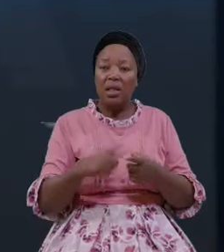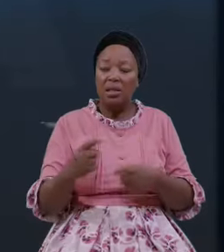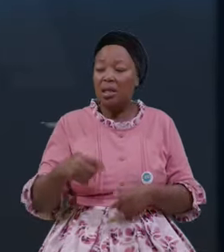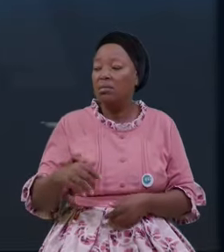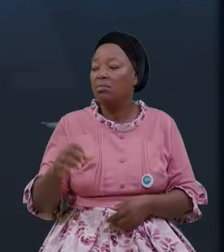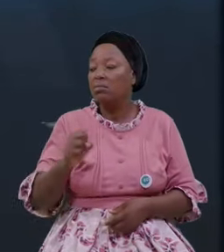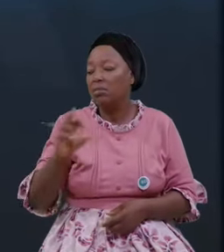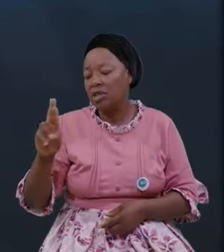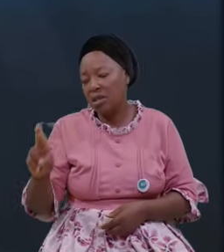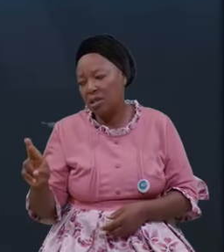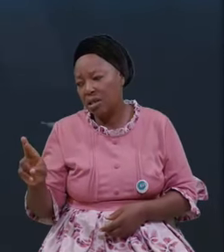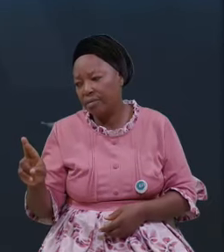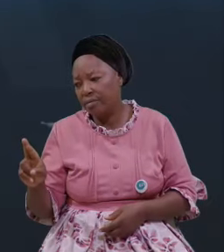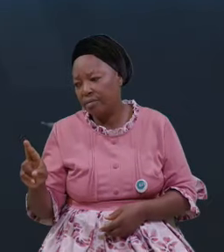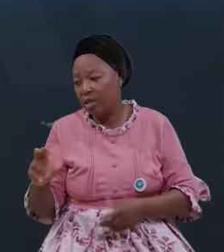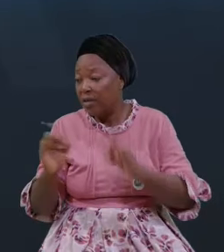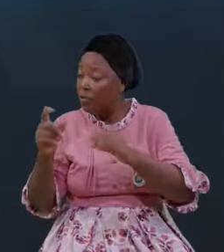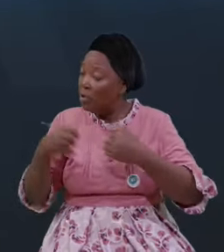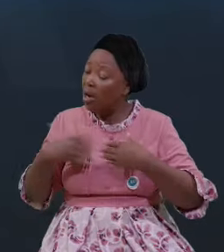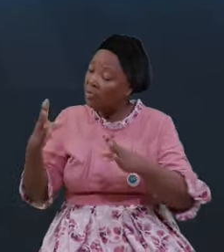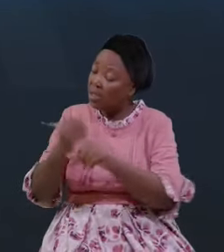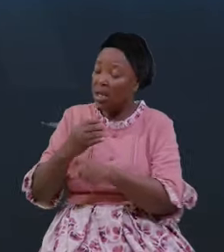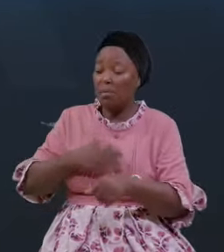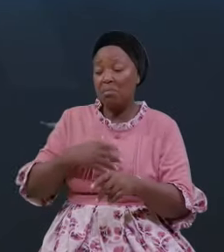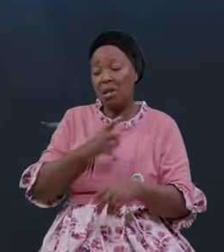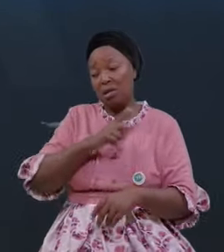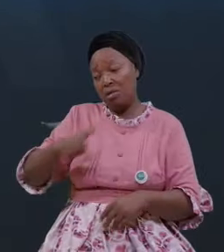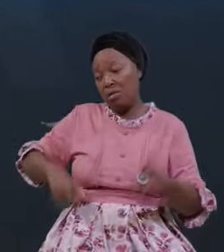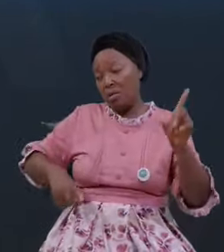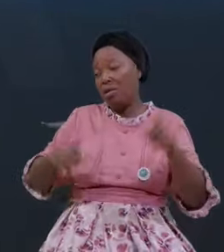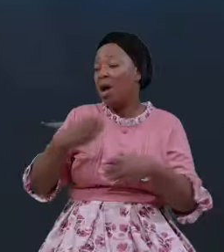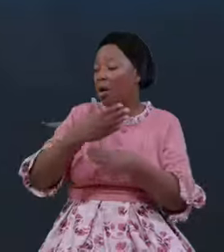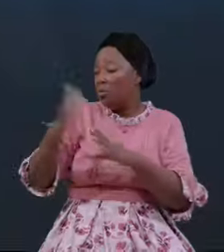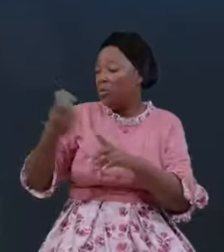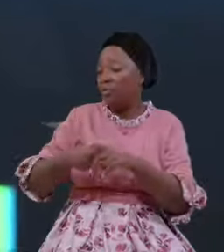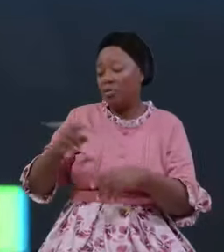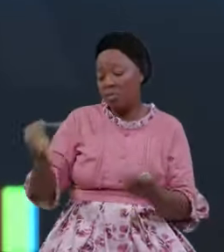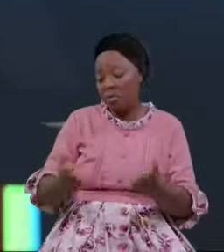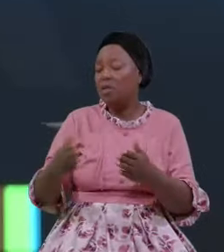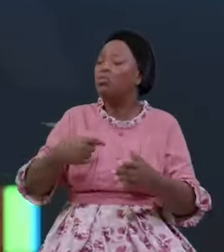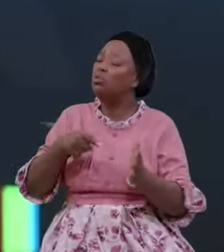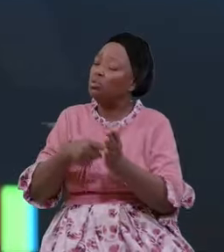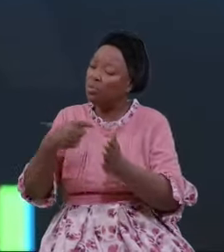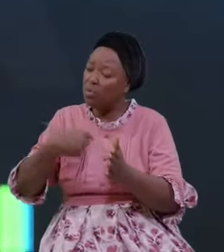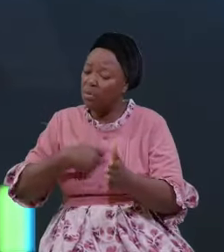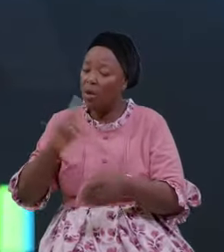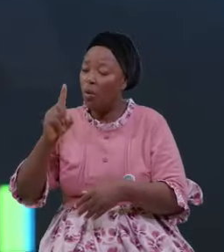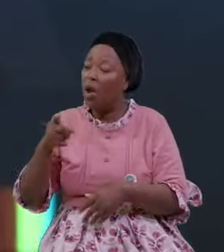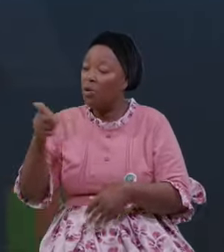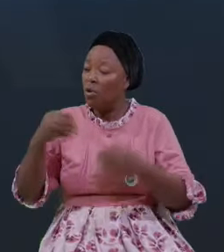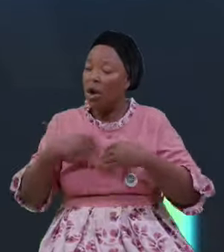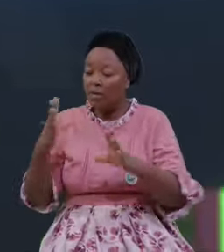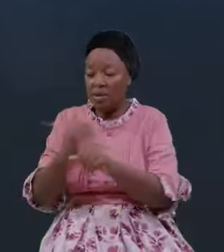if you have taken my Lord away from here, show me where you have taken him.